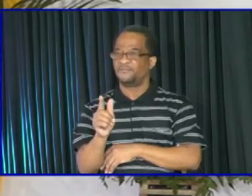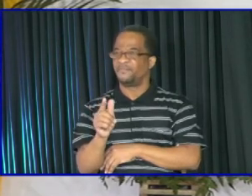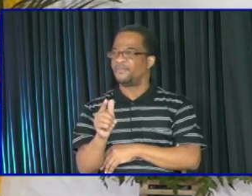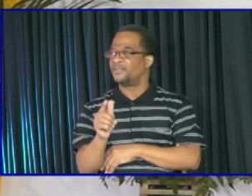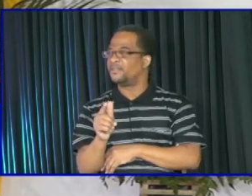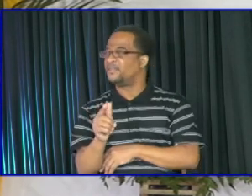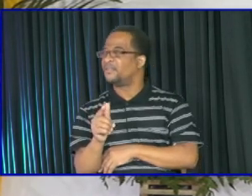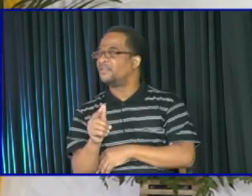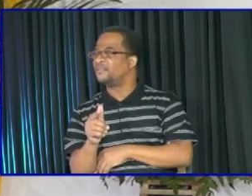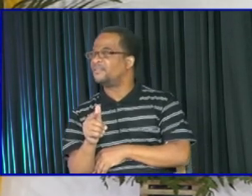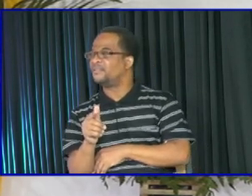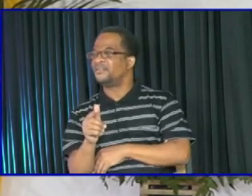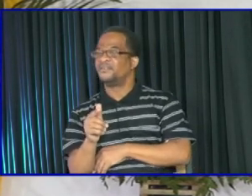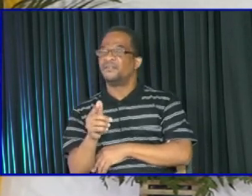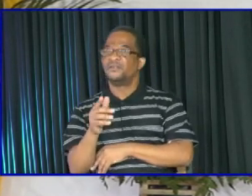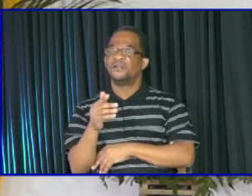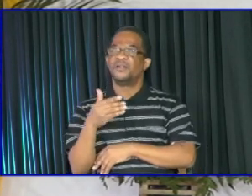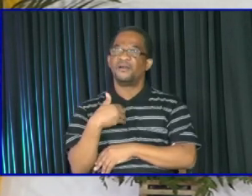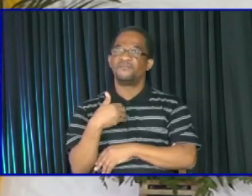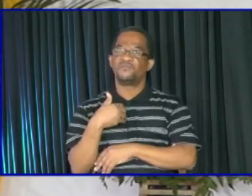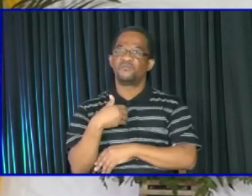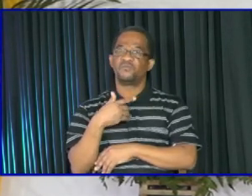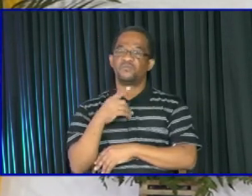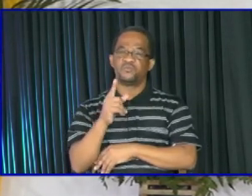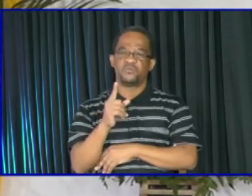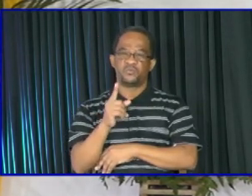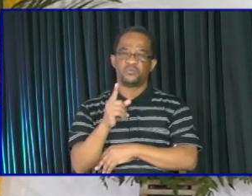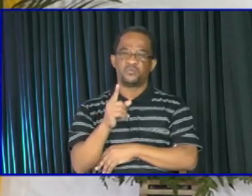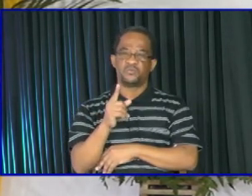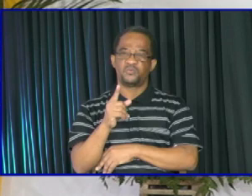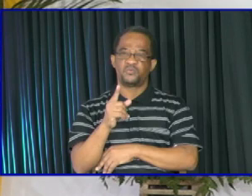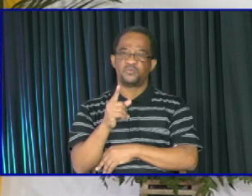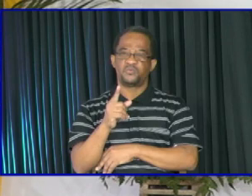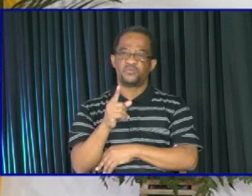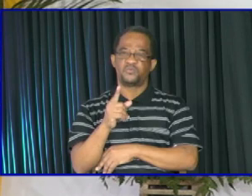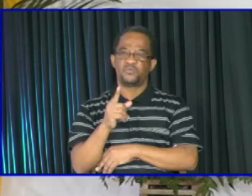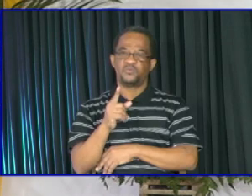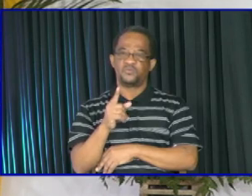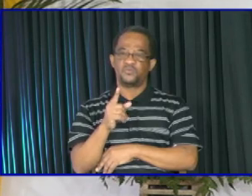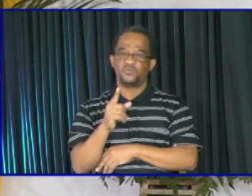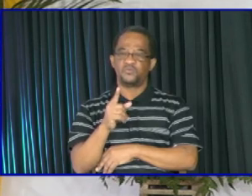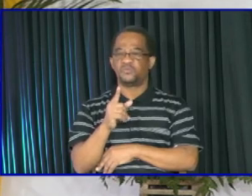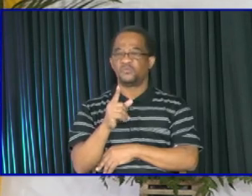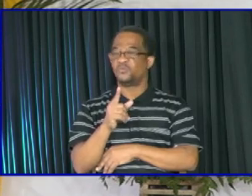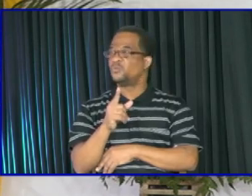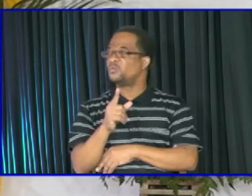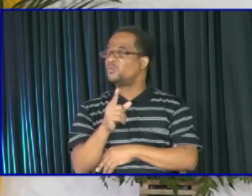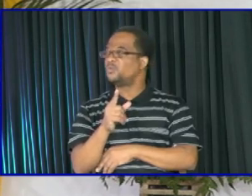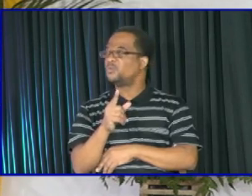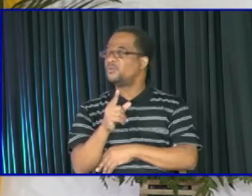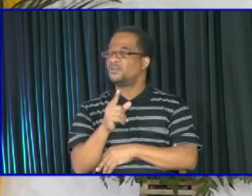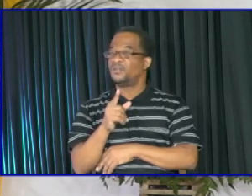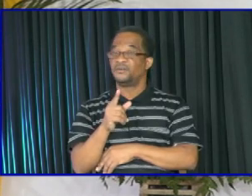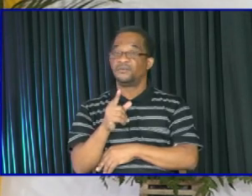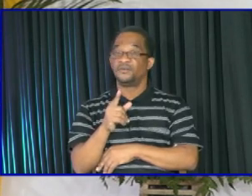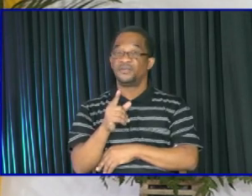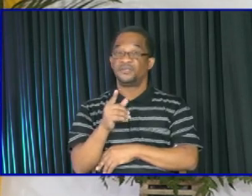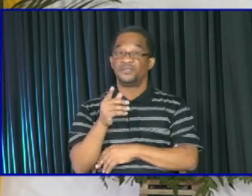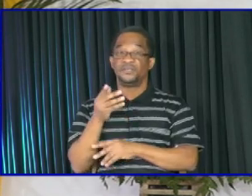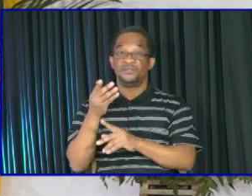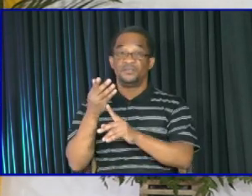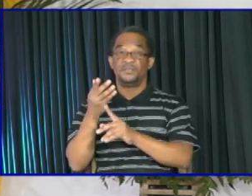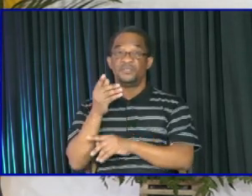last evening from one of our friends from one of the congregations in Kingston. She who taught